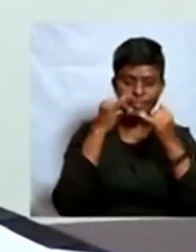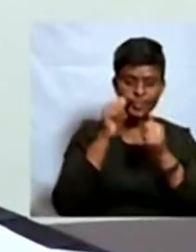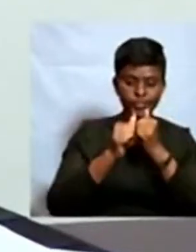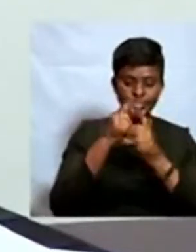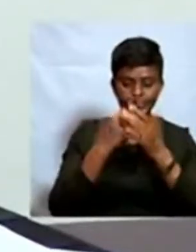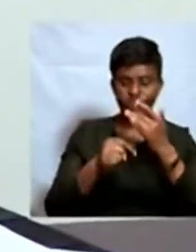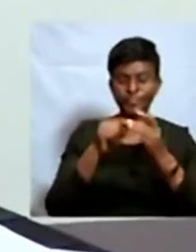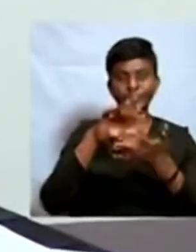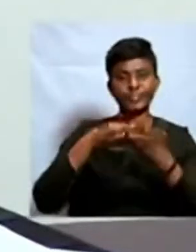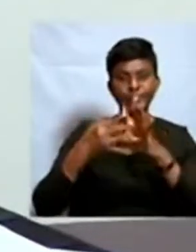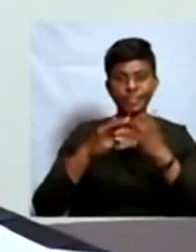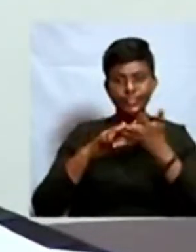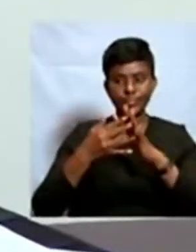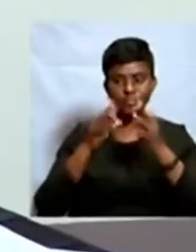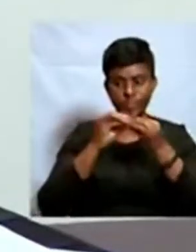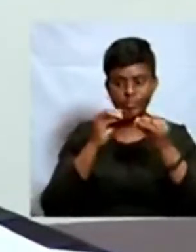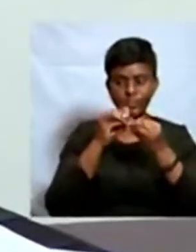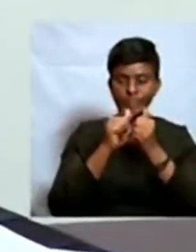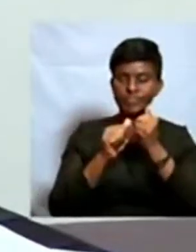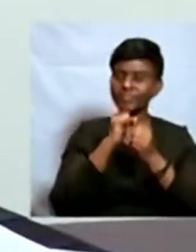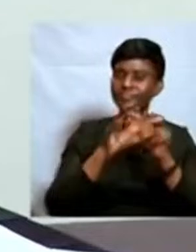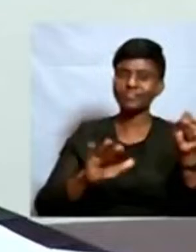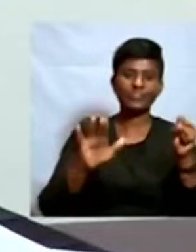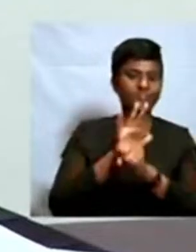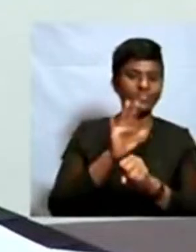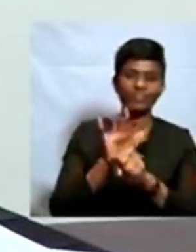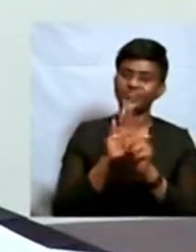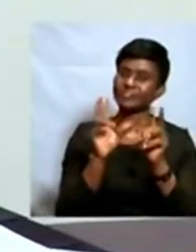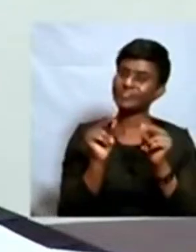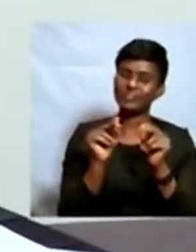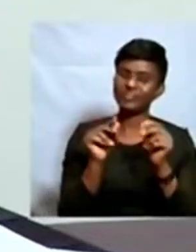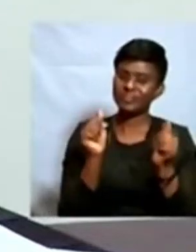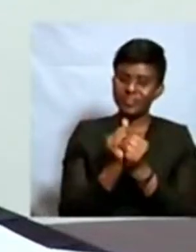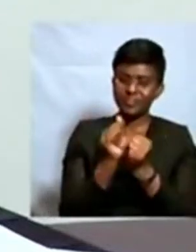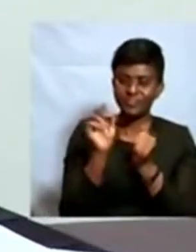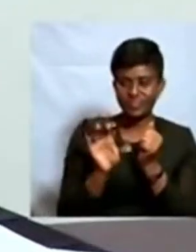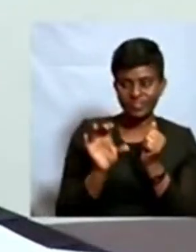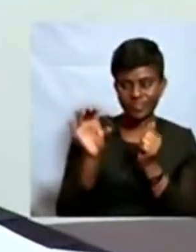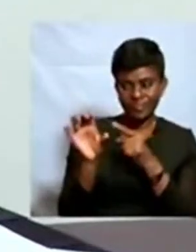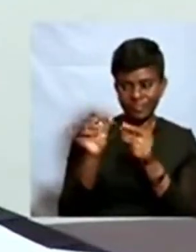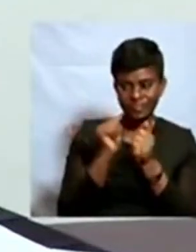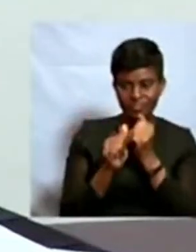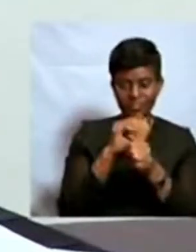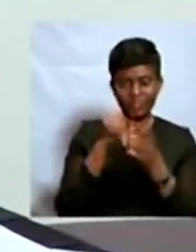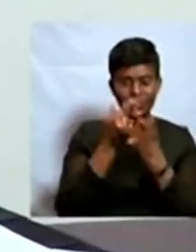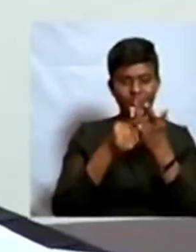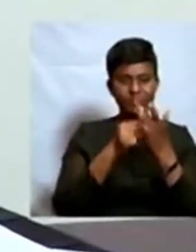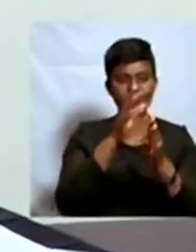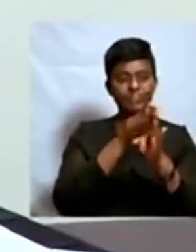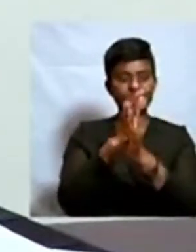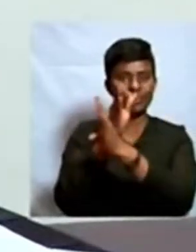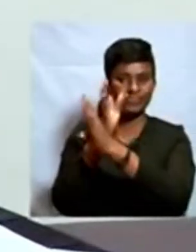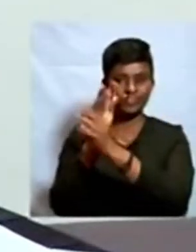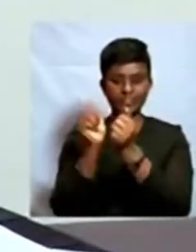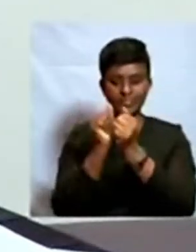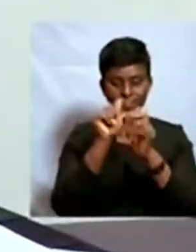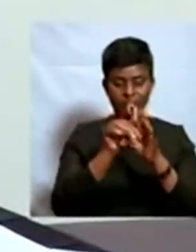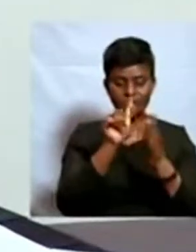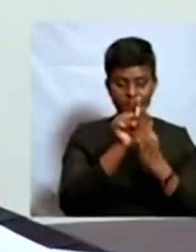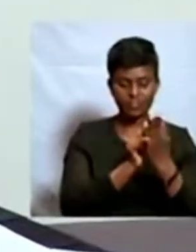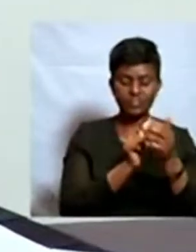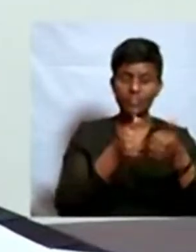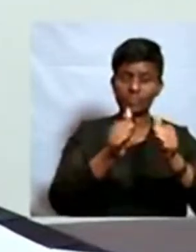was missing, that was not comprehensive in terms of the sections that are cross-referencing within the Act